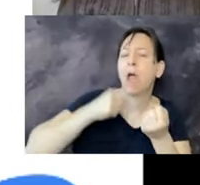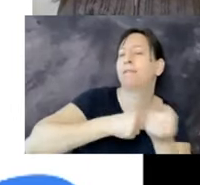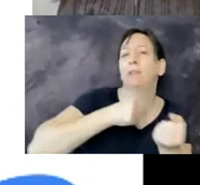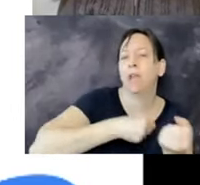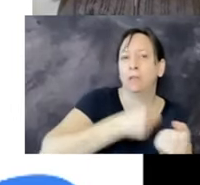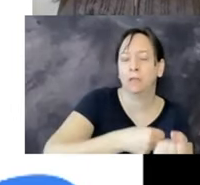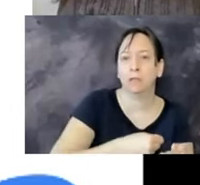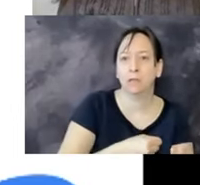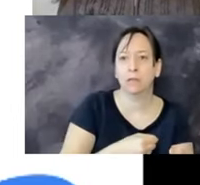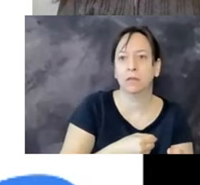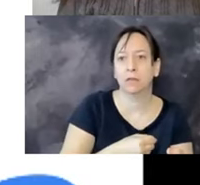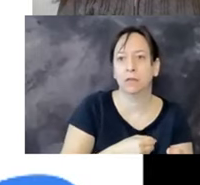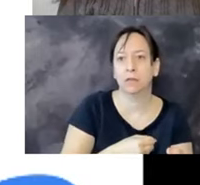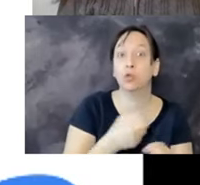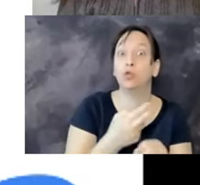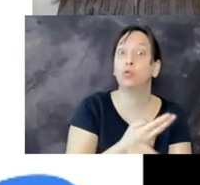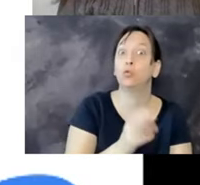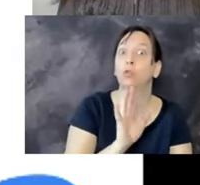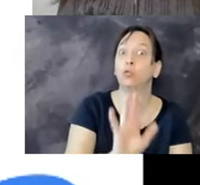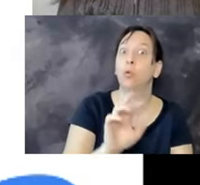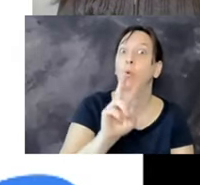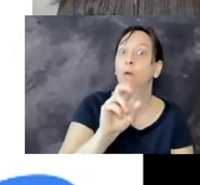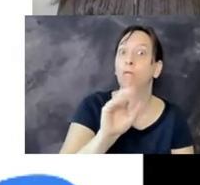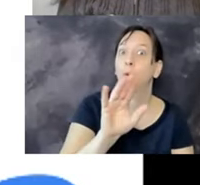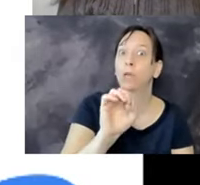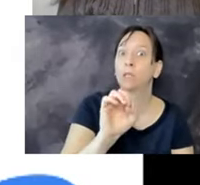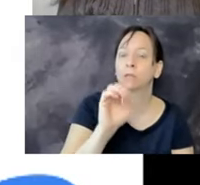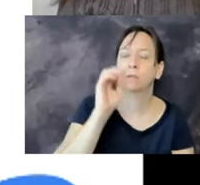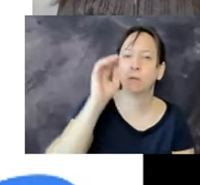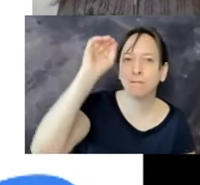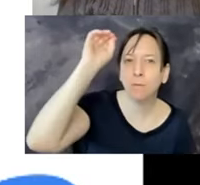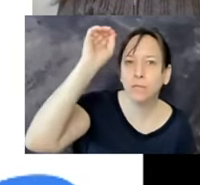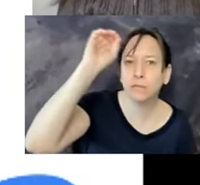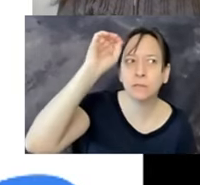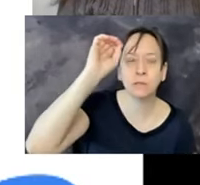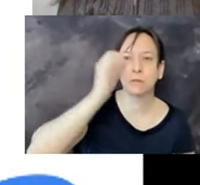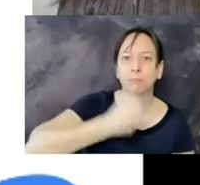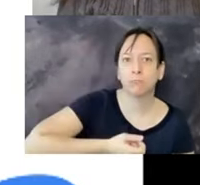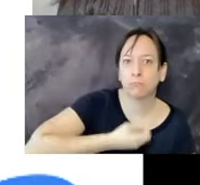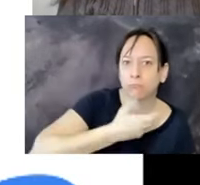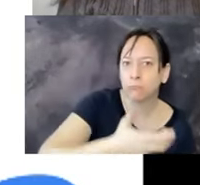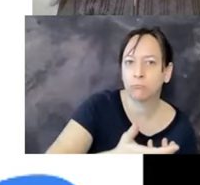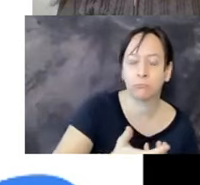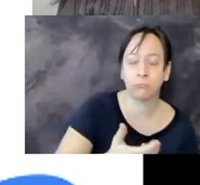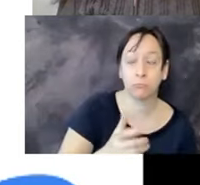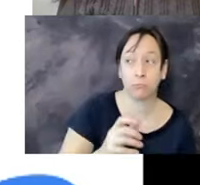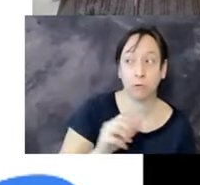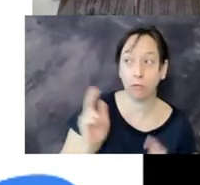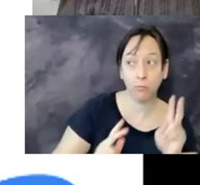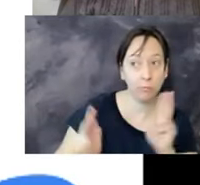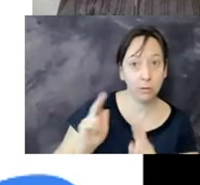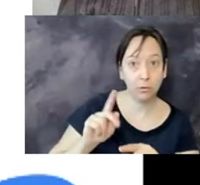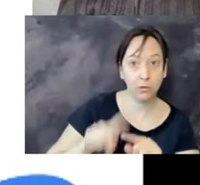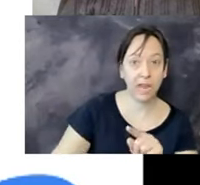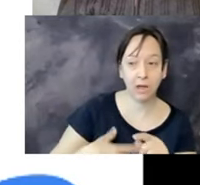use your voice, because no one can have the power to use your